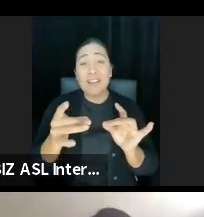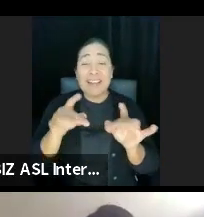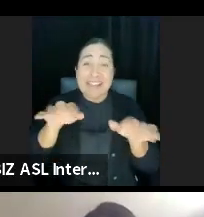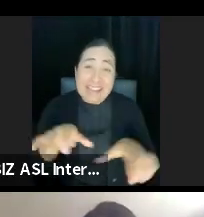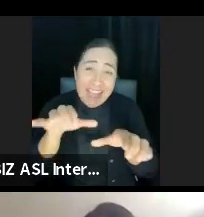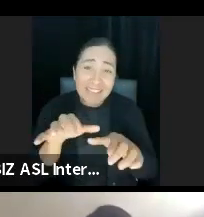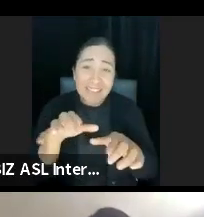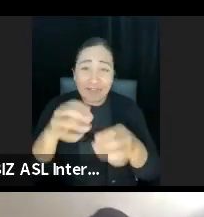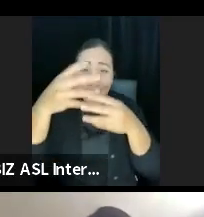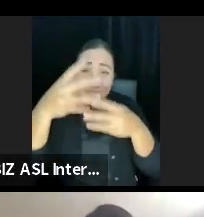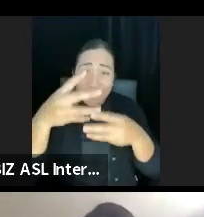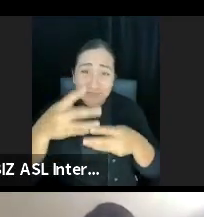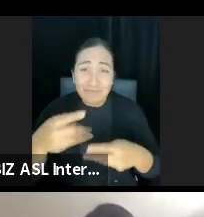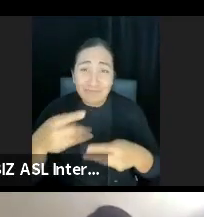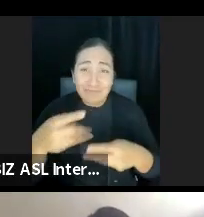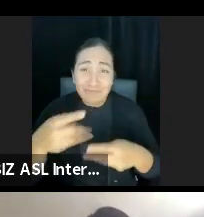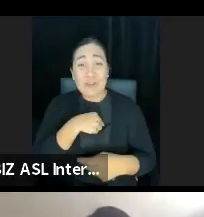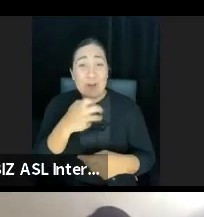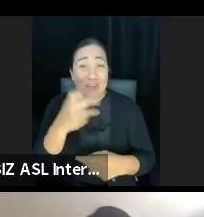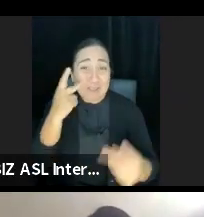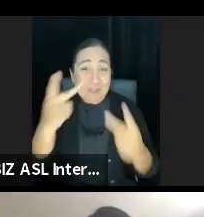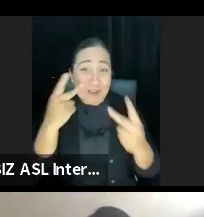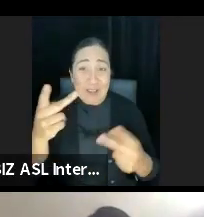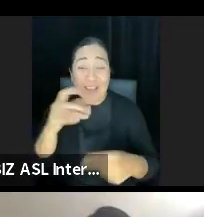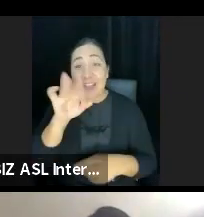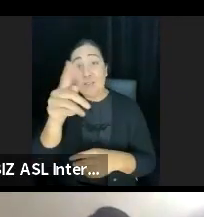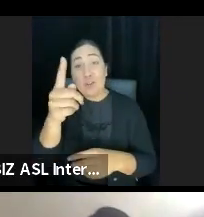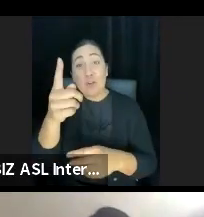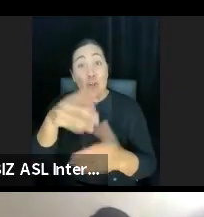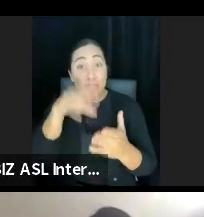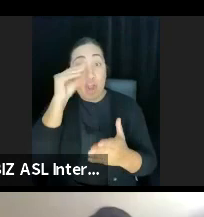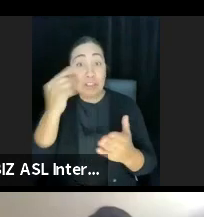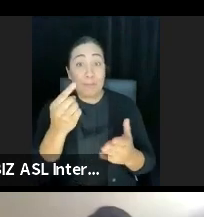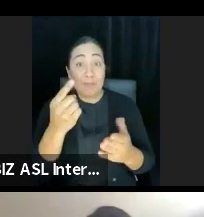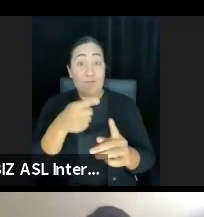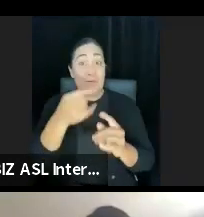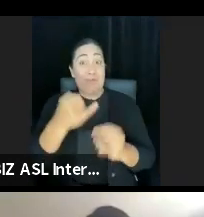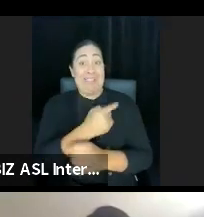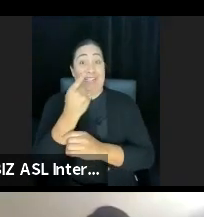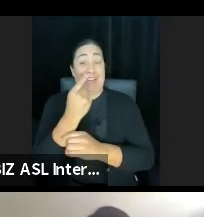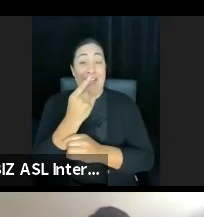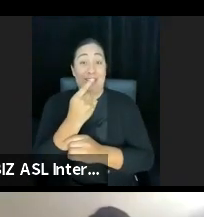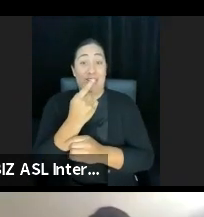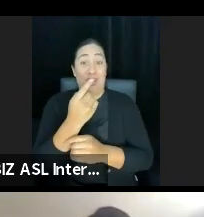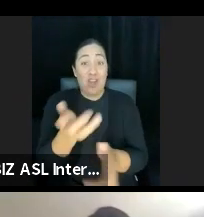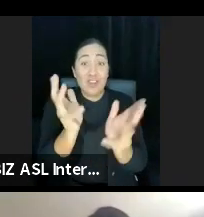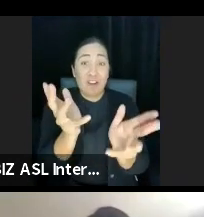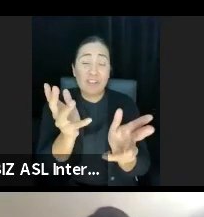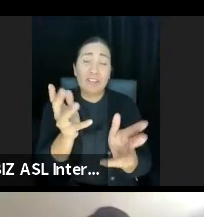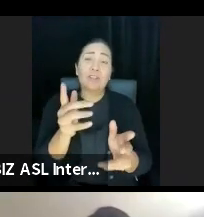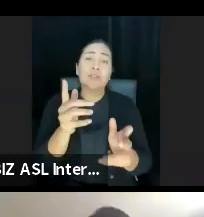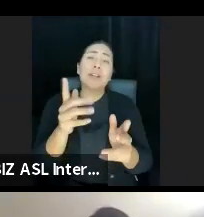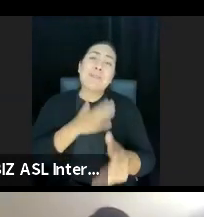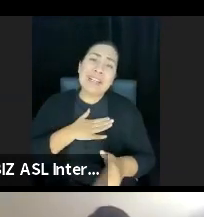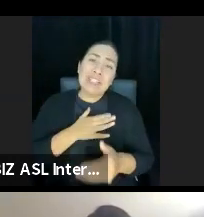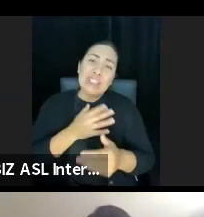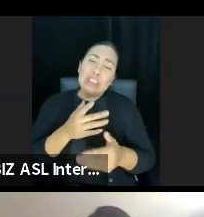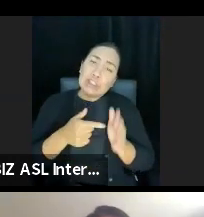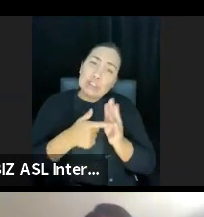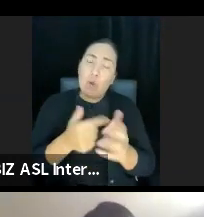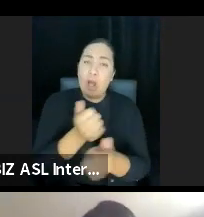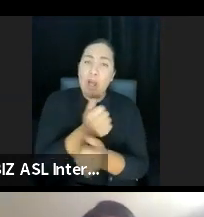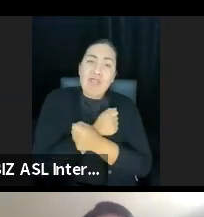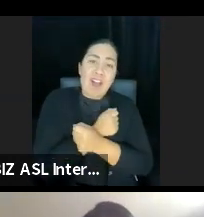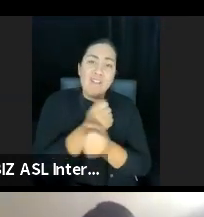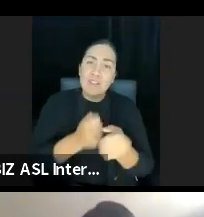you've got something out of today's conversation, I know I did, we want to ask that you direct that love and support towards the American Indian Community House